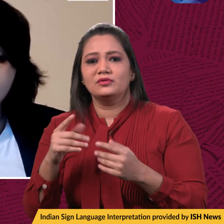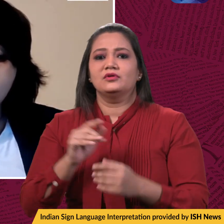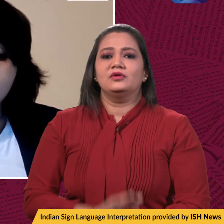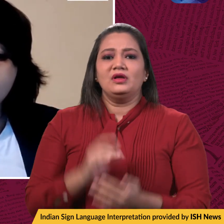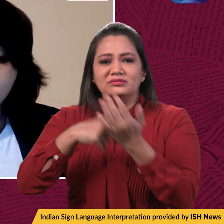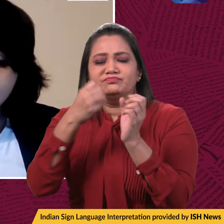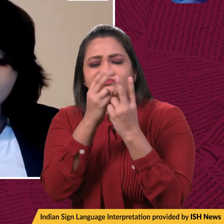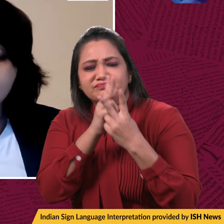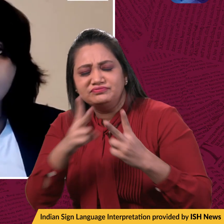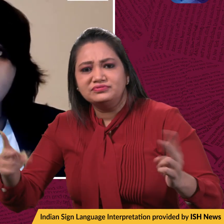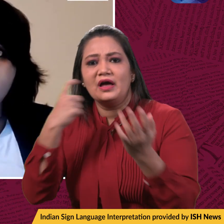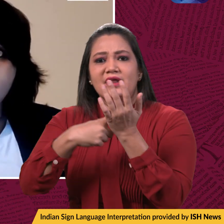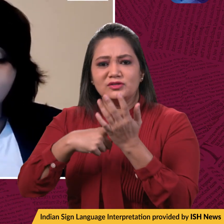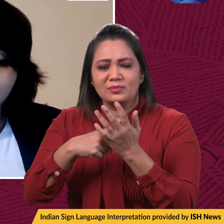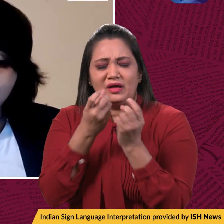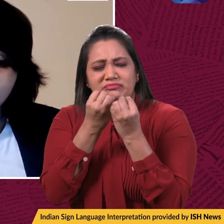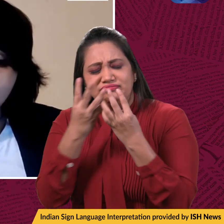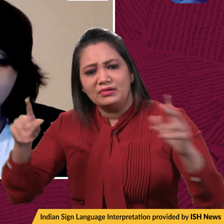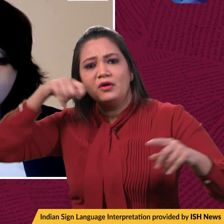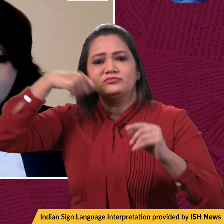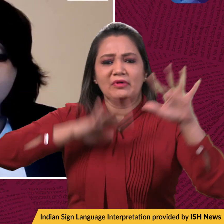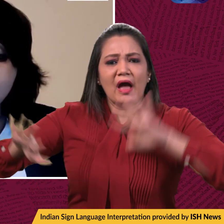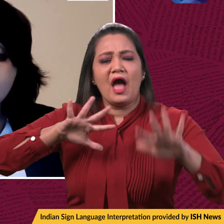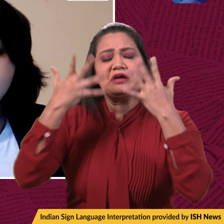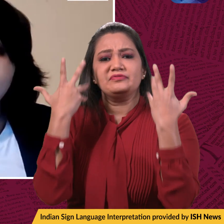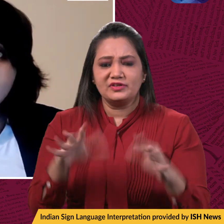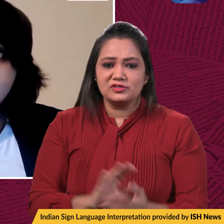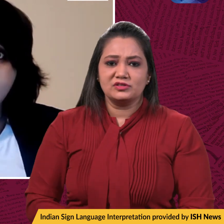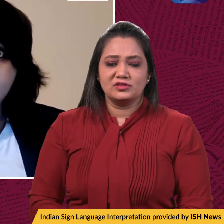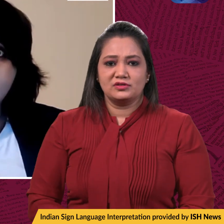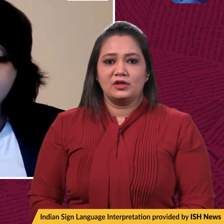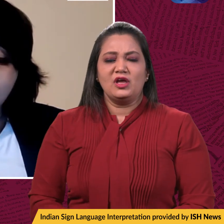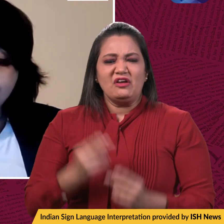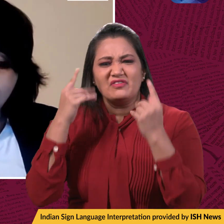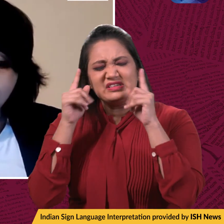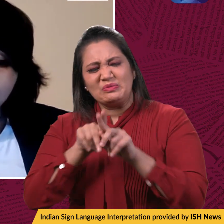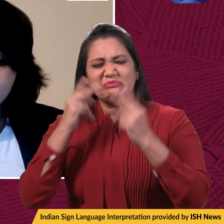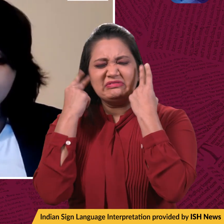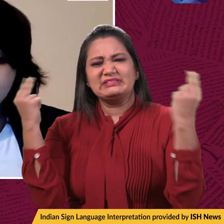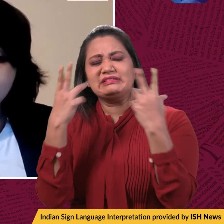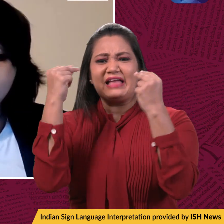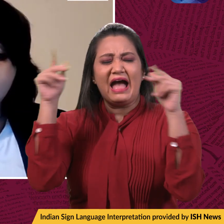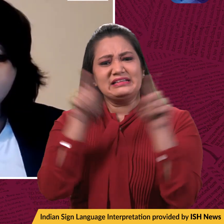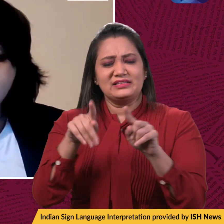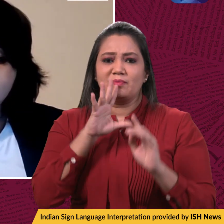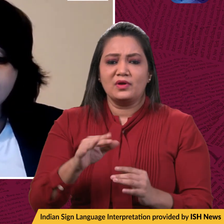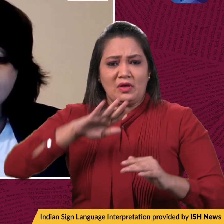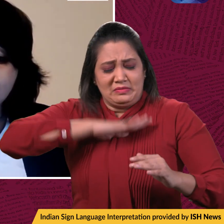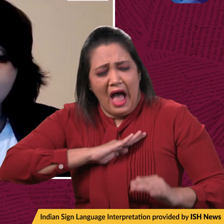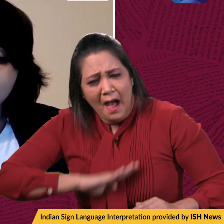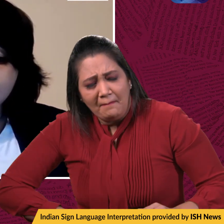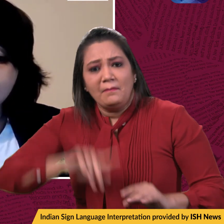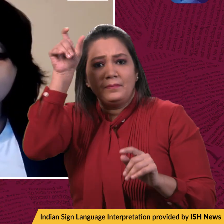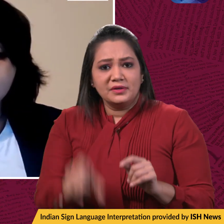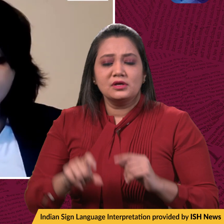Rana Vikrama, Rajkumara, among others. Now, he was fondly known as Power Star by fans, not only because of his humble attitude